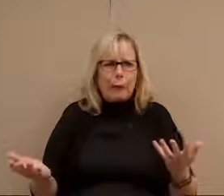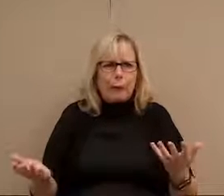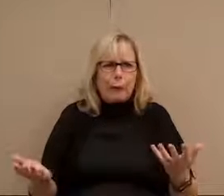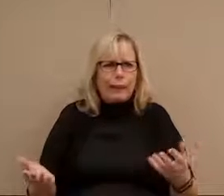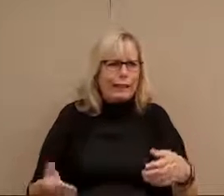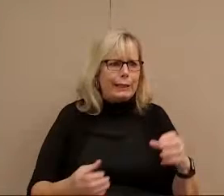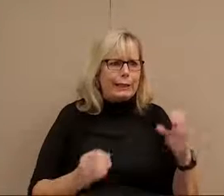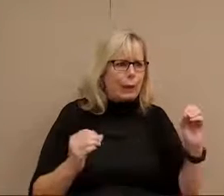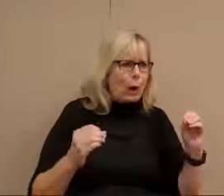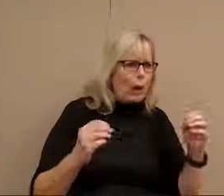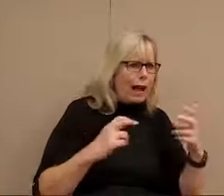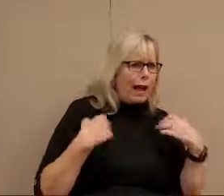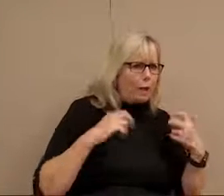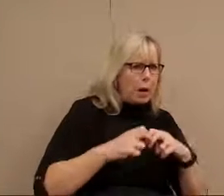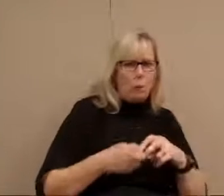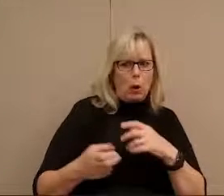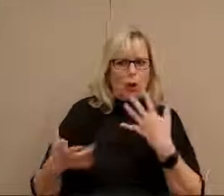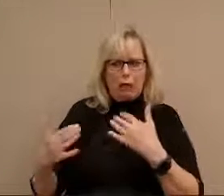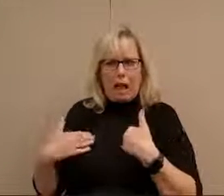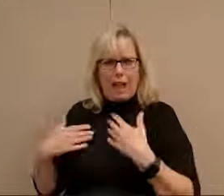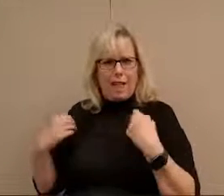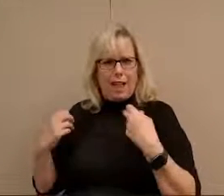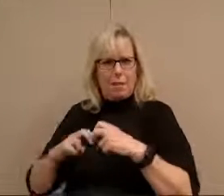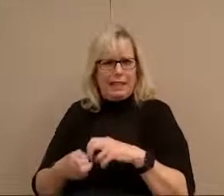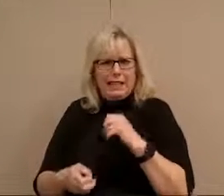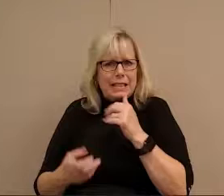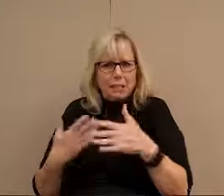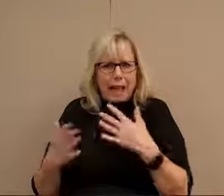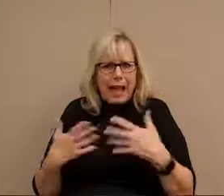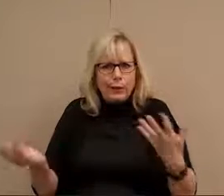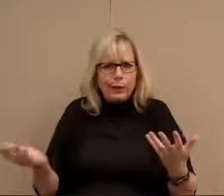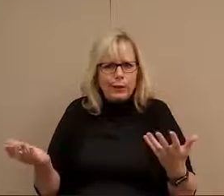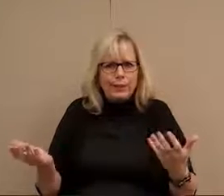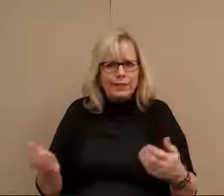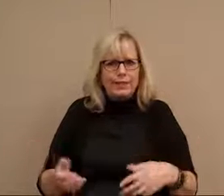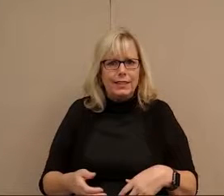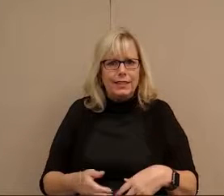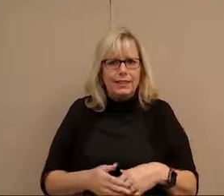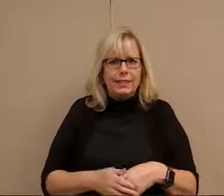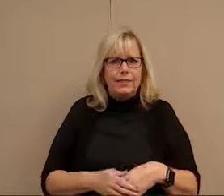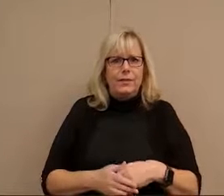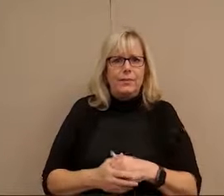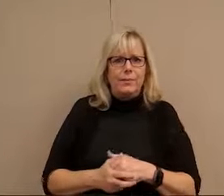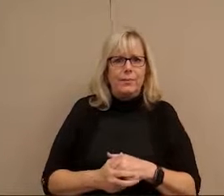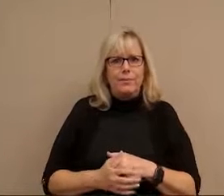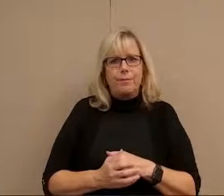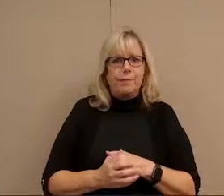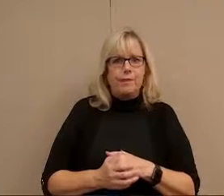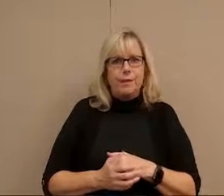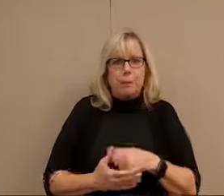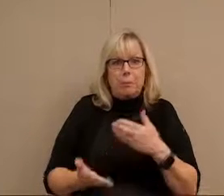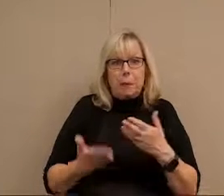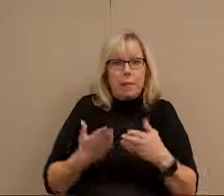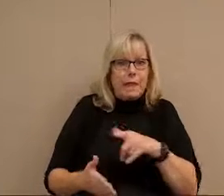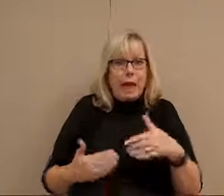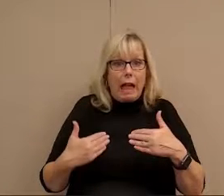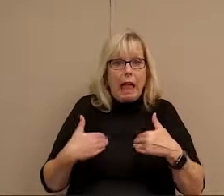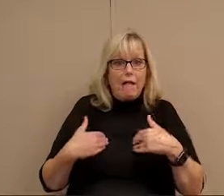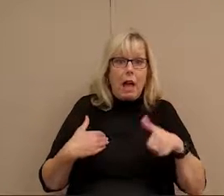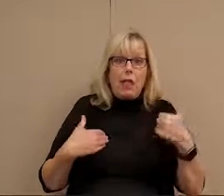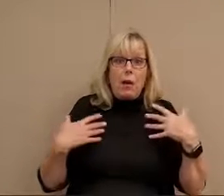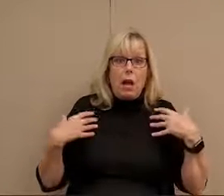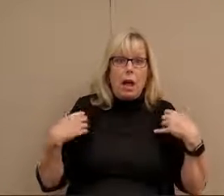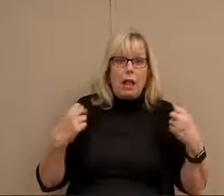mean, I don't think that really makes a difference here. Perhaps they have underlying